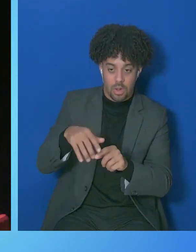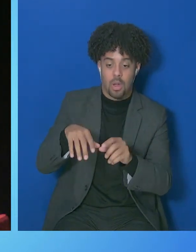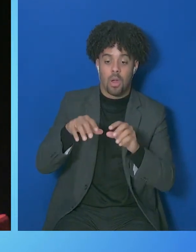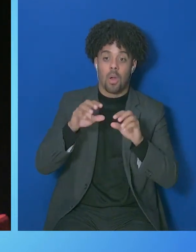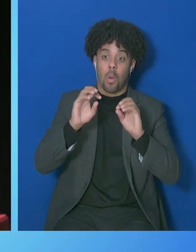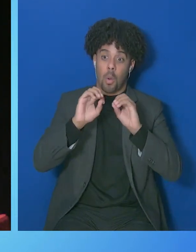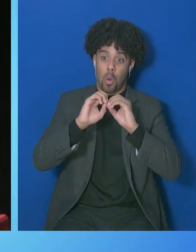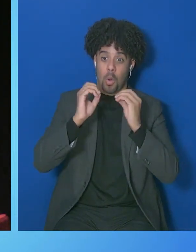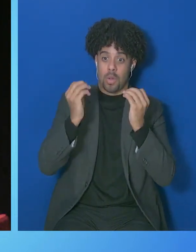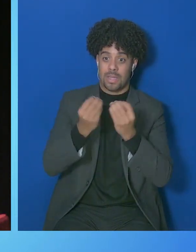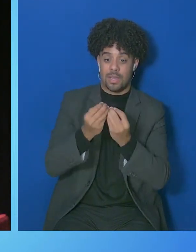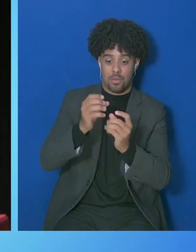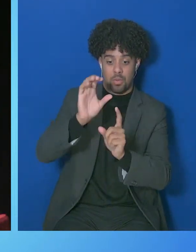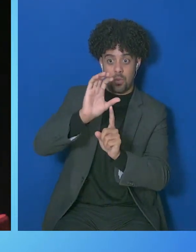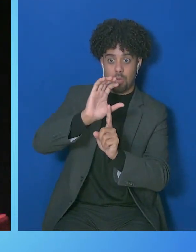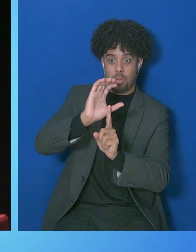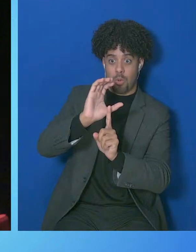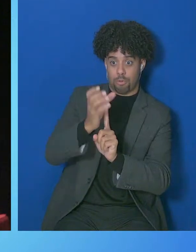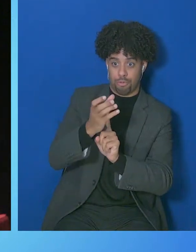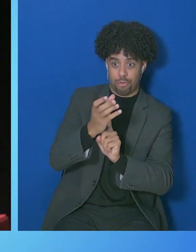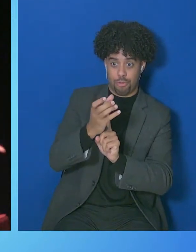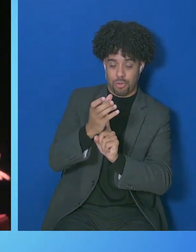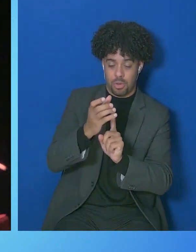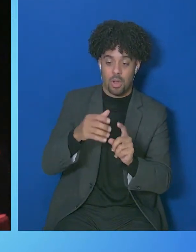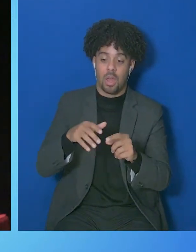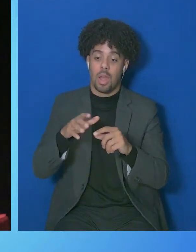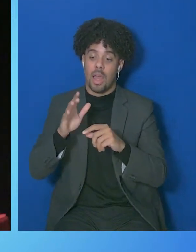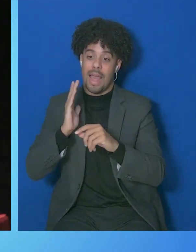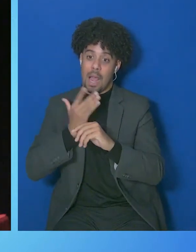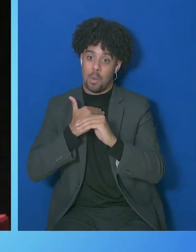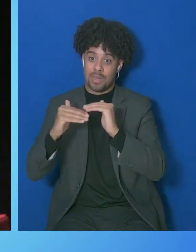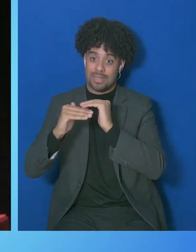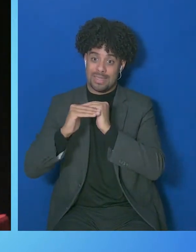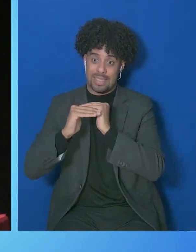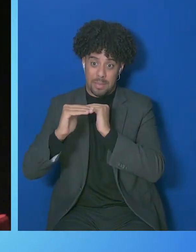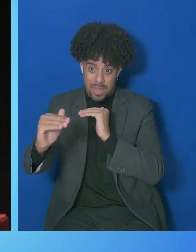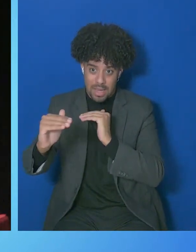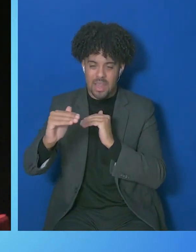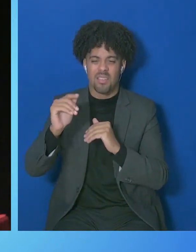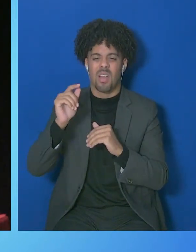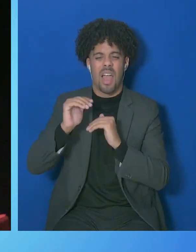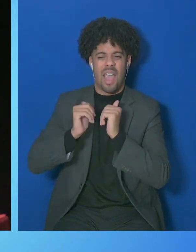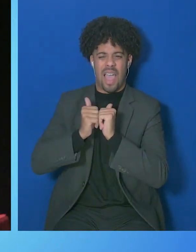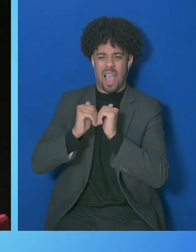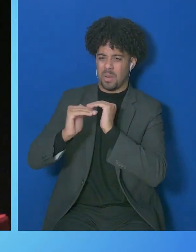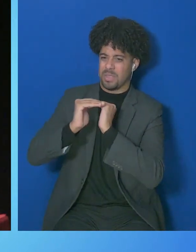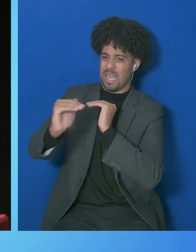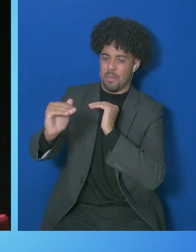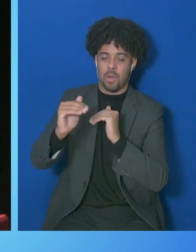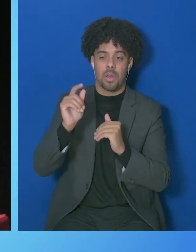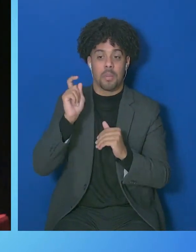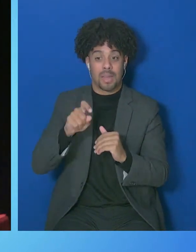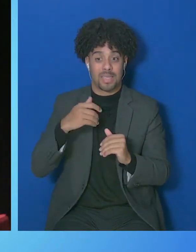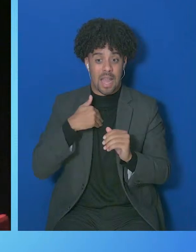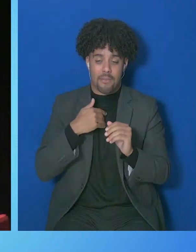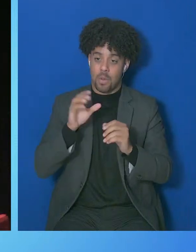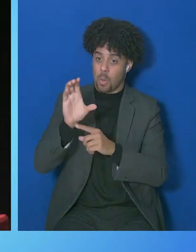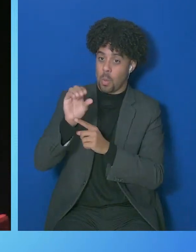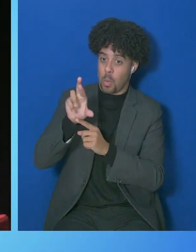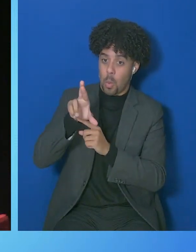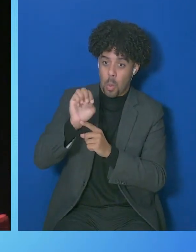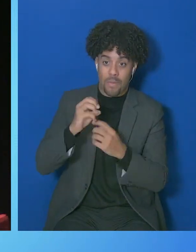must be grounded in our core values with clear shared goals and strong leadership.